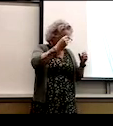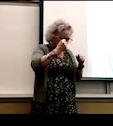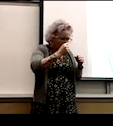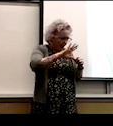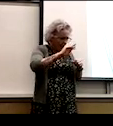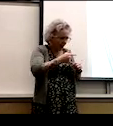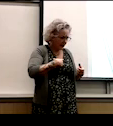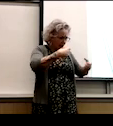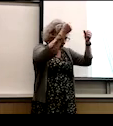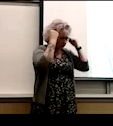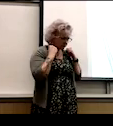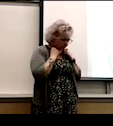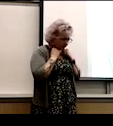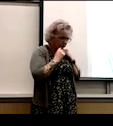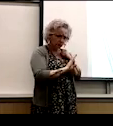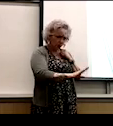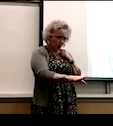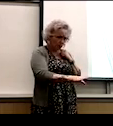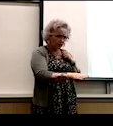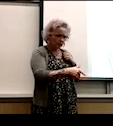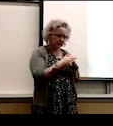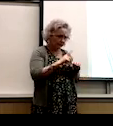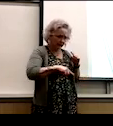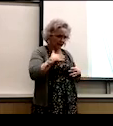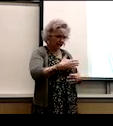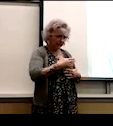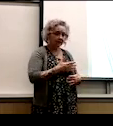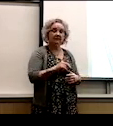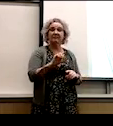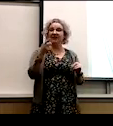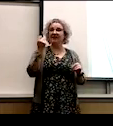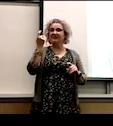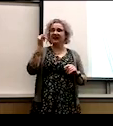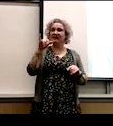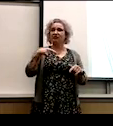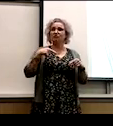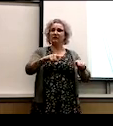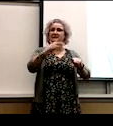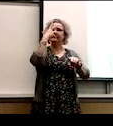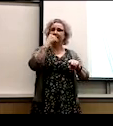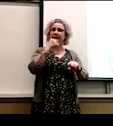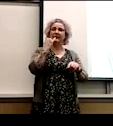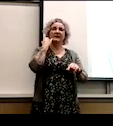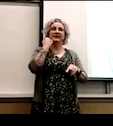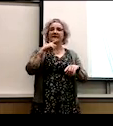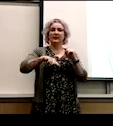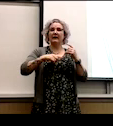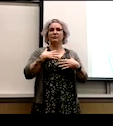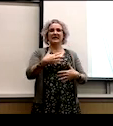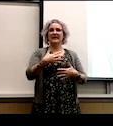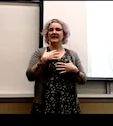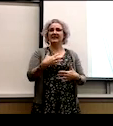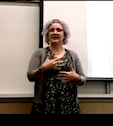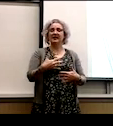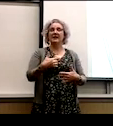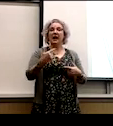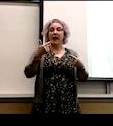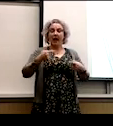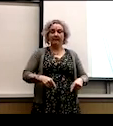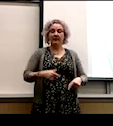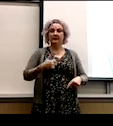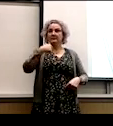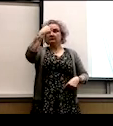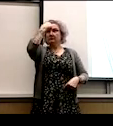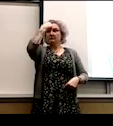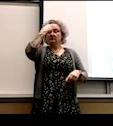kills people. It actually contributes to the physiological changes of amyloid and progresses amyloid, not just strokes, heart